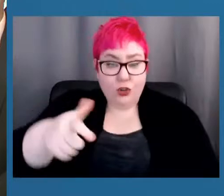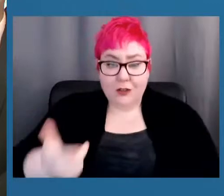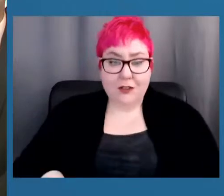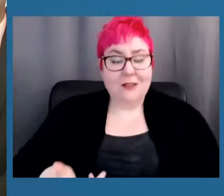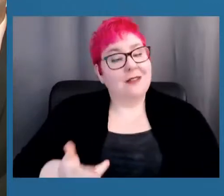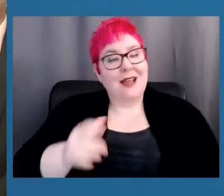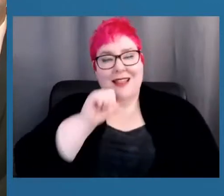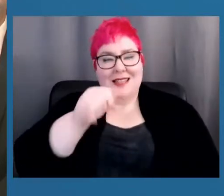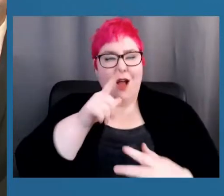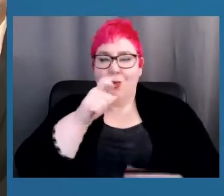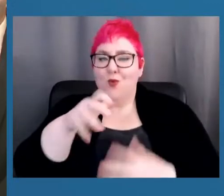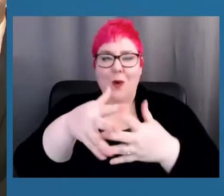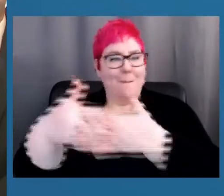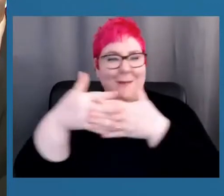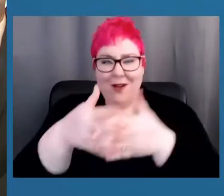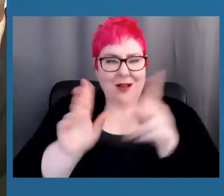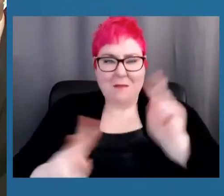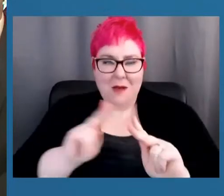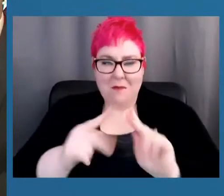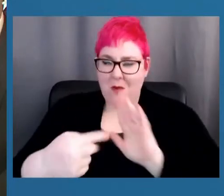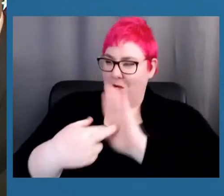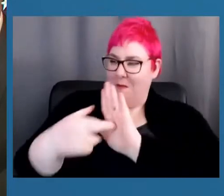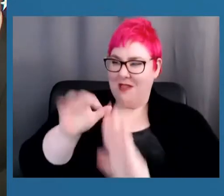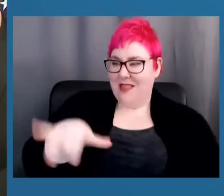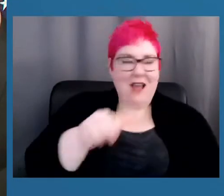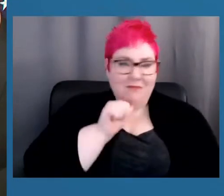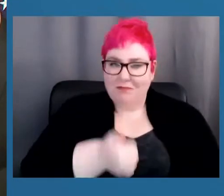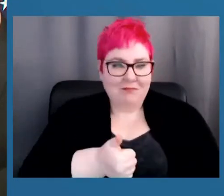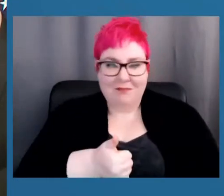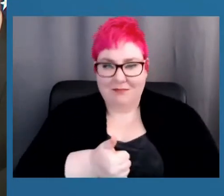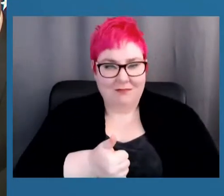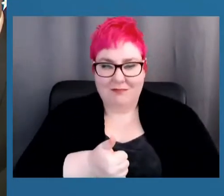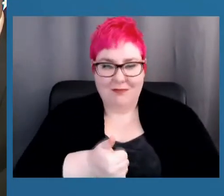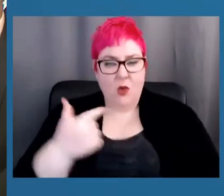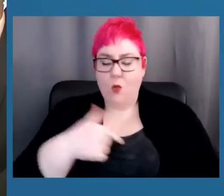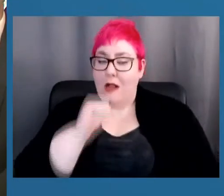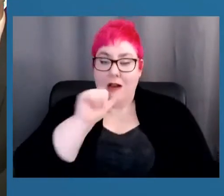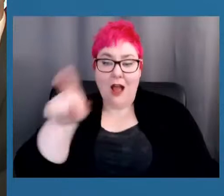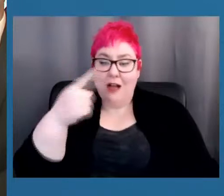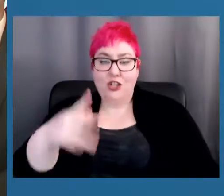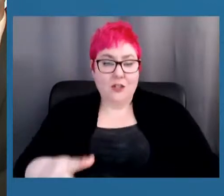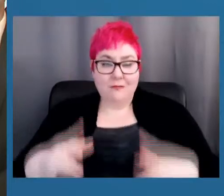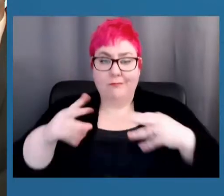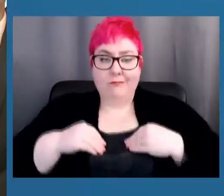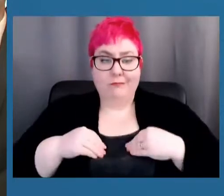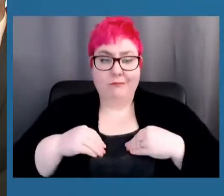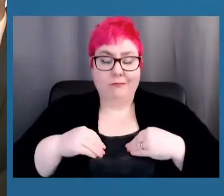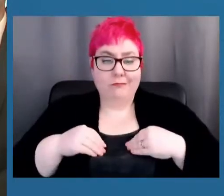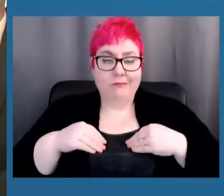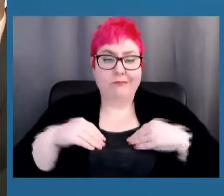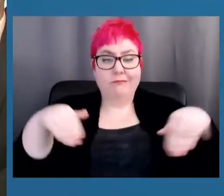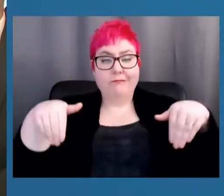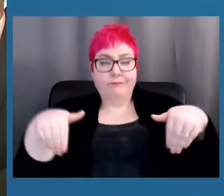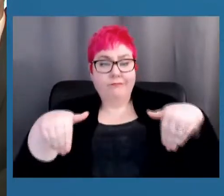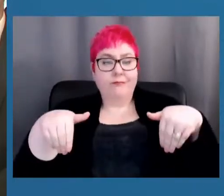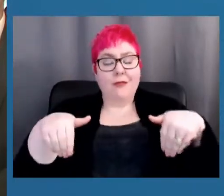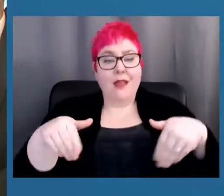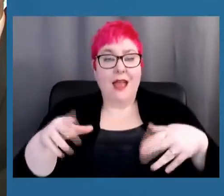American people is. We're not going to stand by and watch these cuts being made.